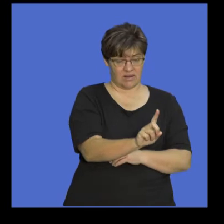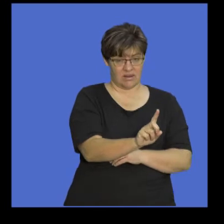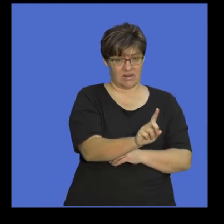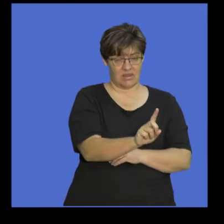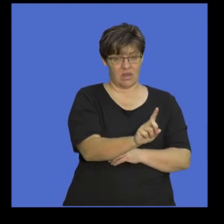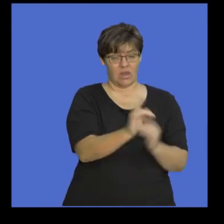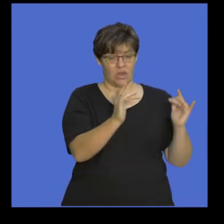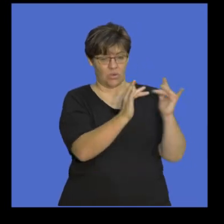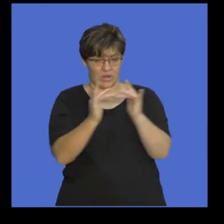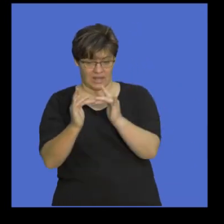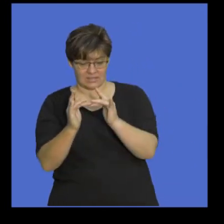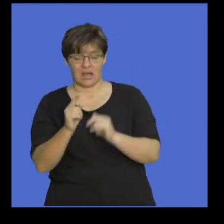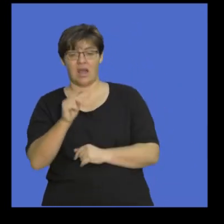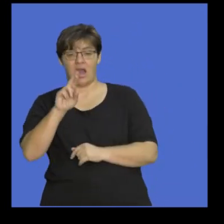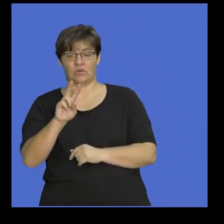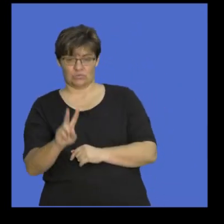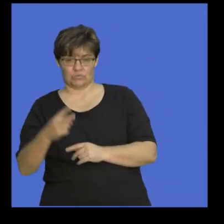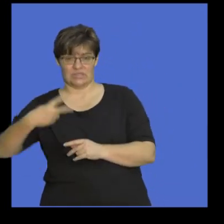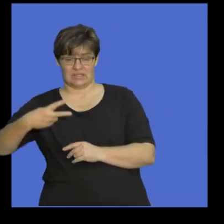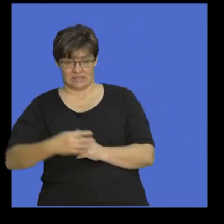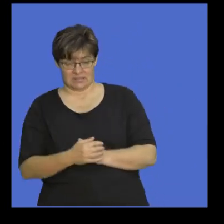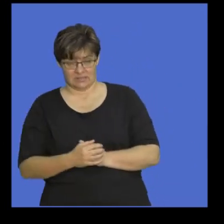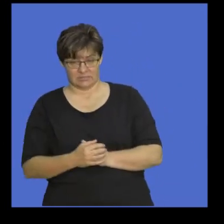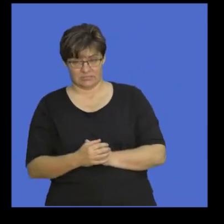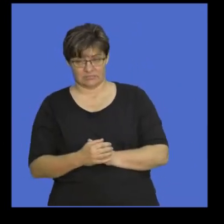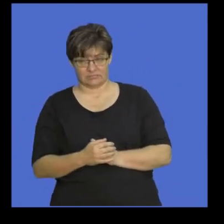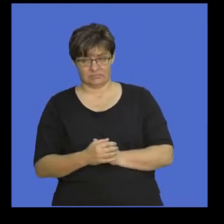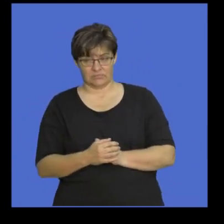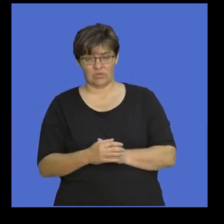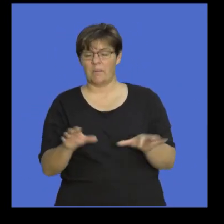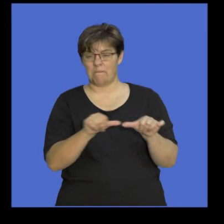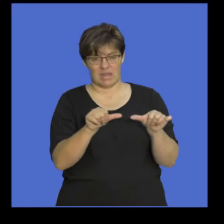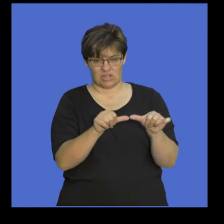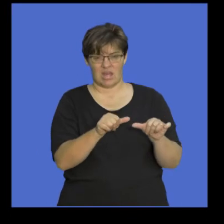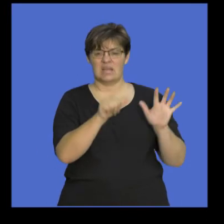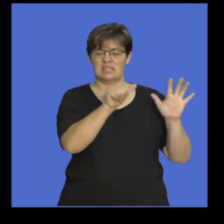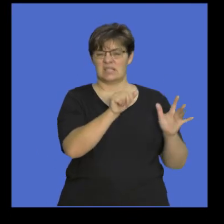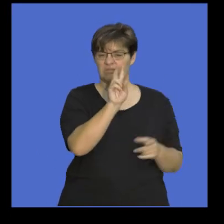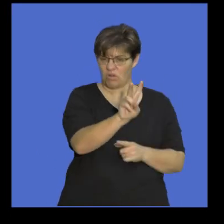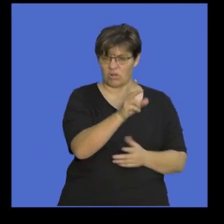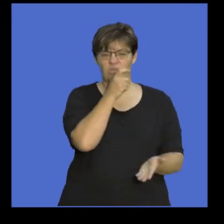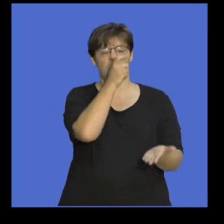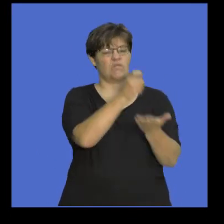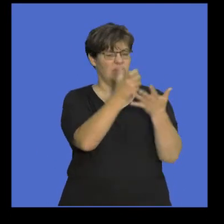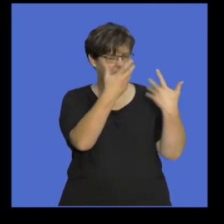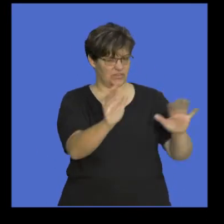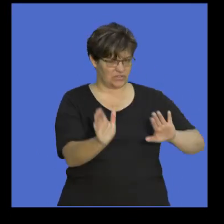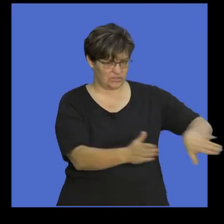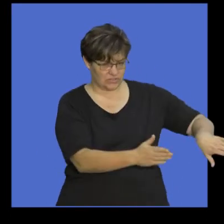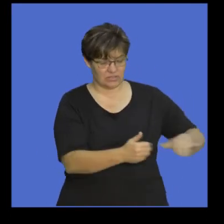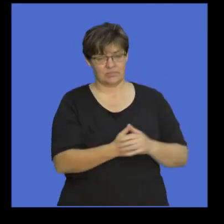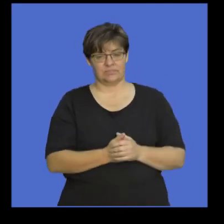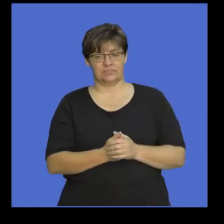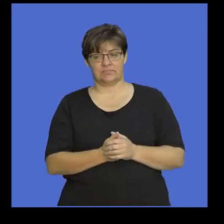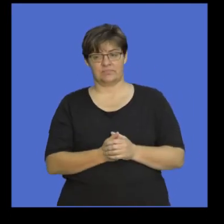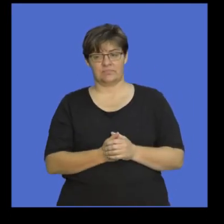resistors R1 when connected in series with a second resistor? Okay, right. So we have measured the 6 volts and confirmed